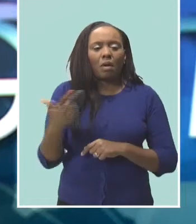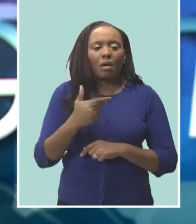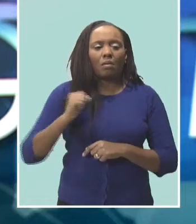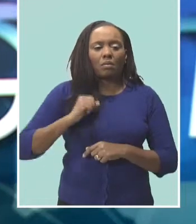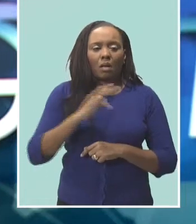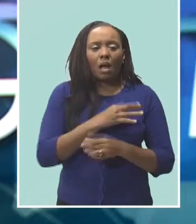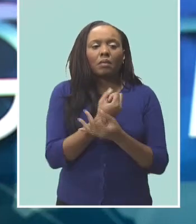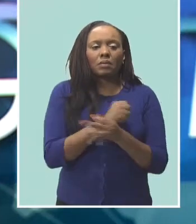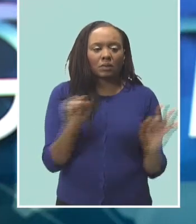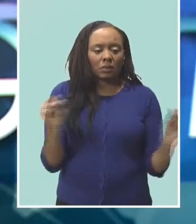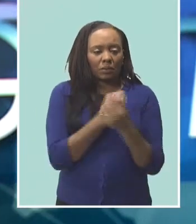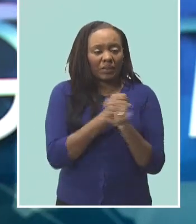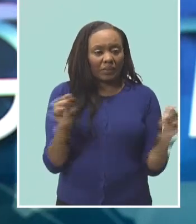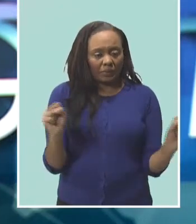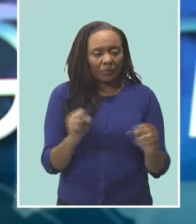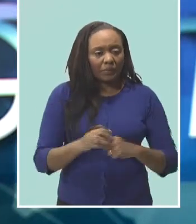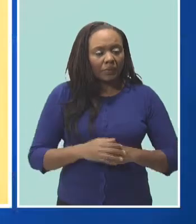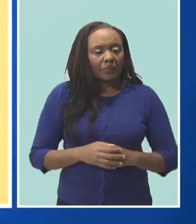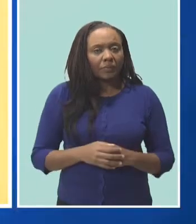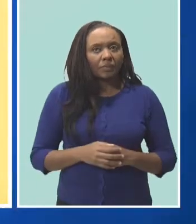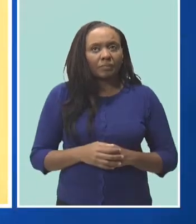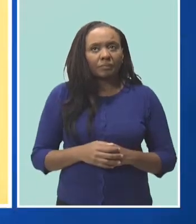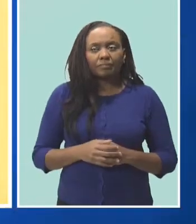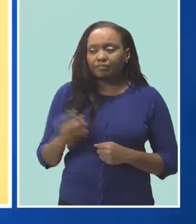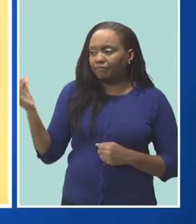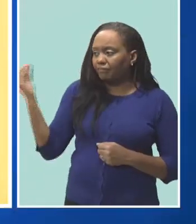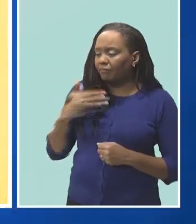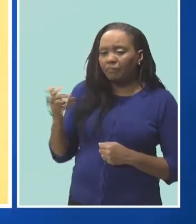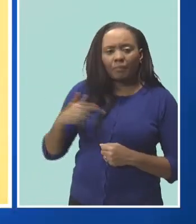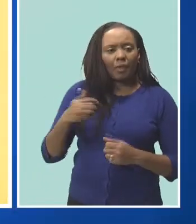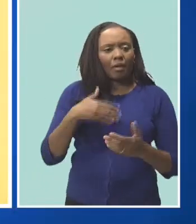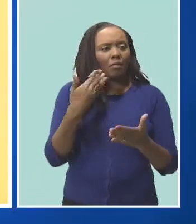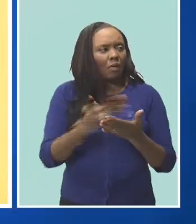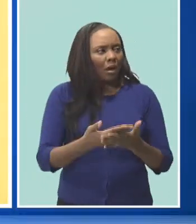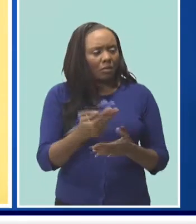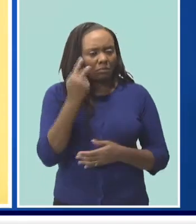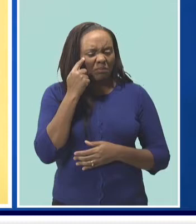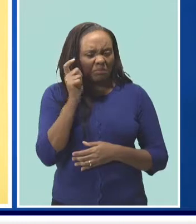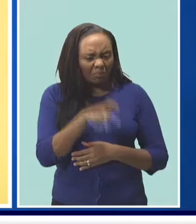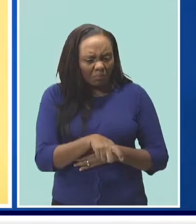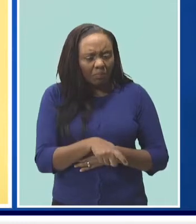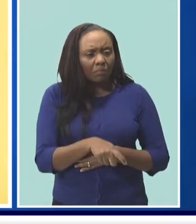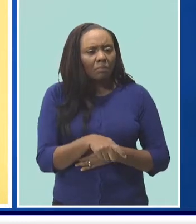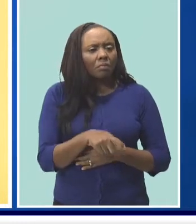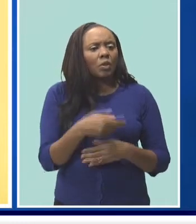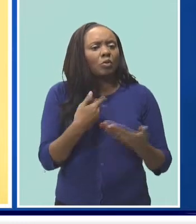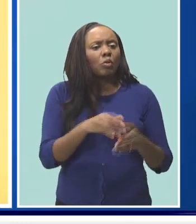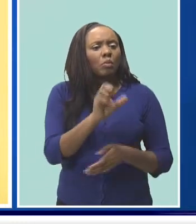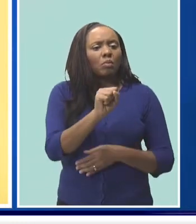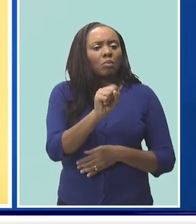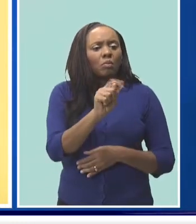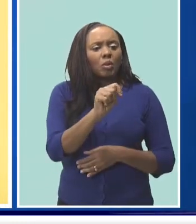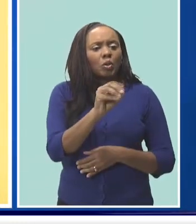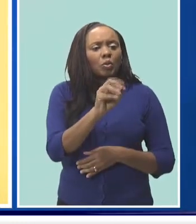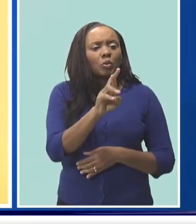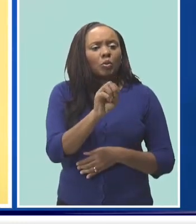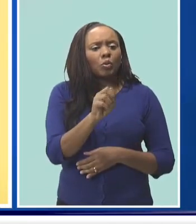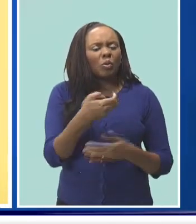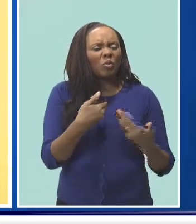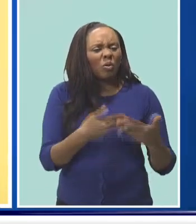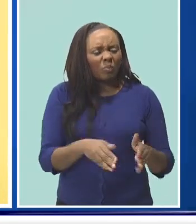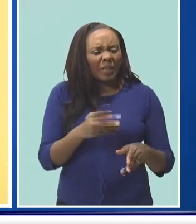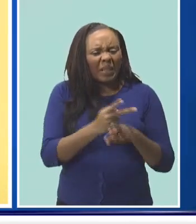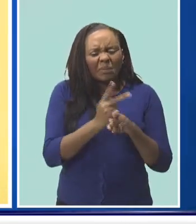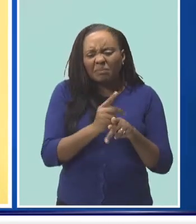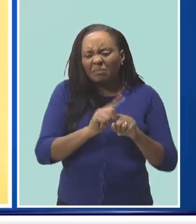for. When we arrived on site, we noticed that the storeroom, where we generally kept our supplies, and